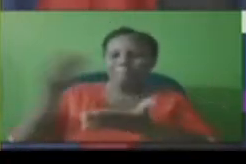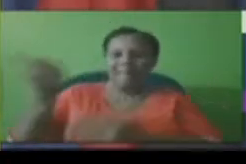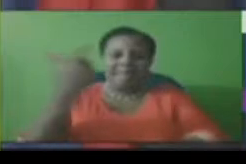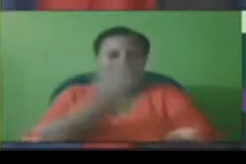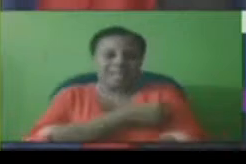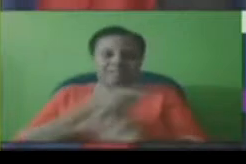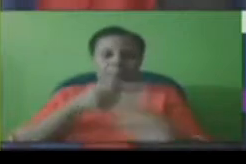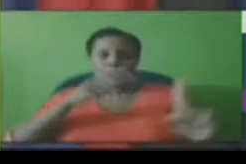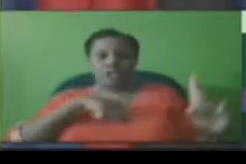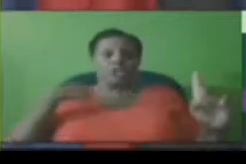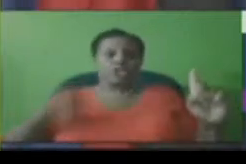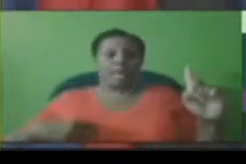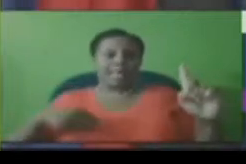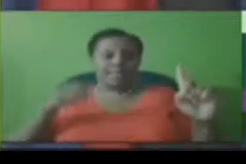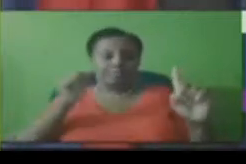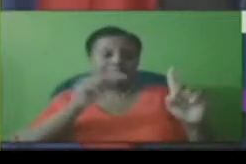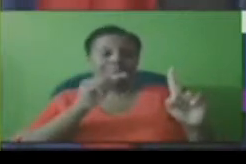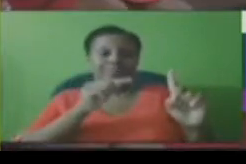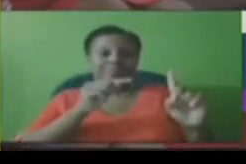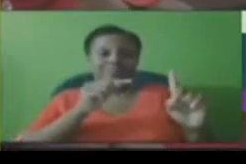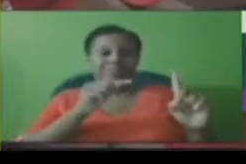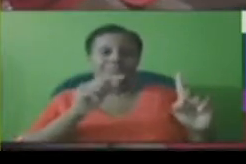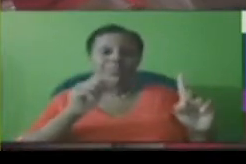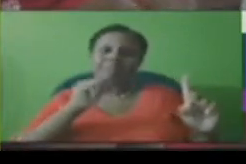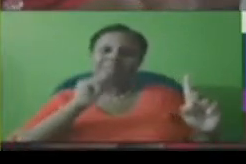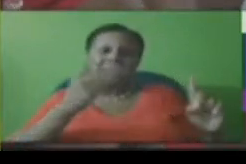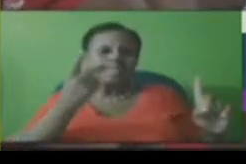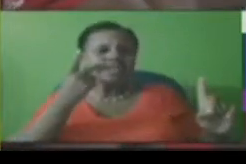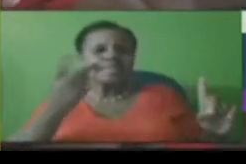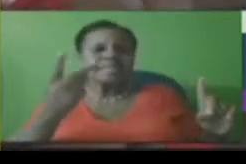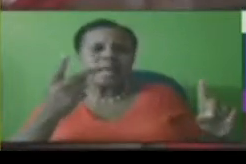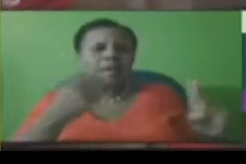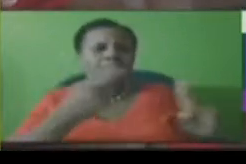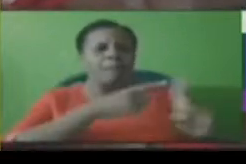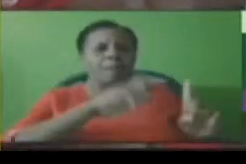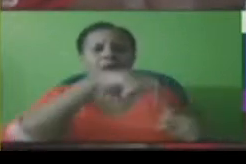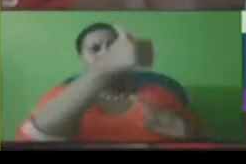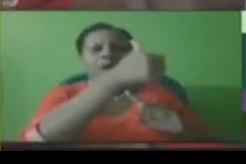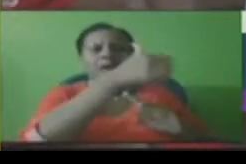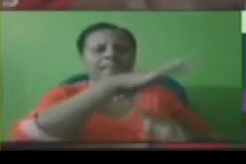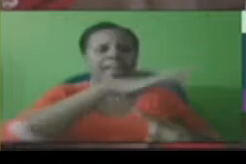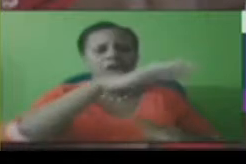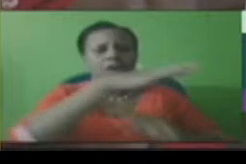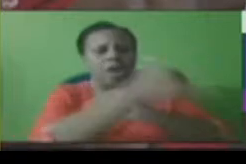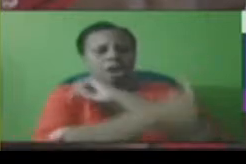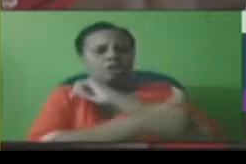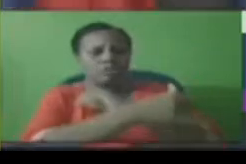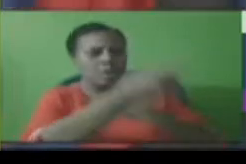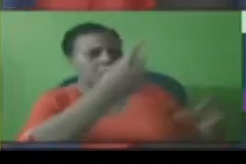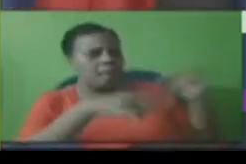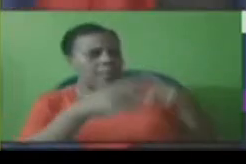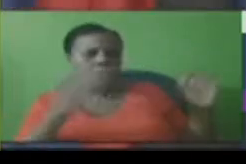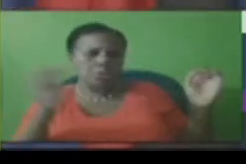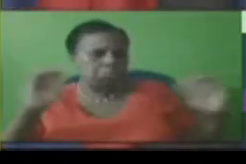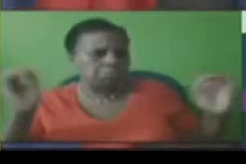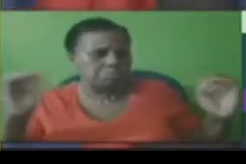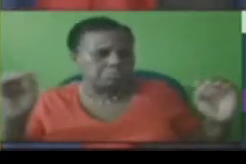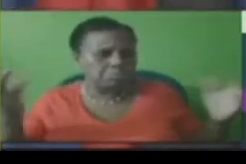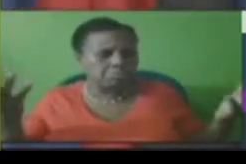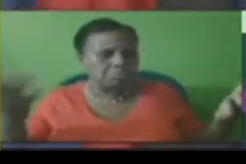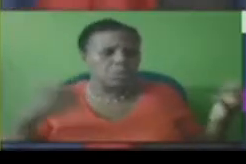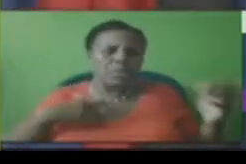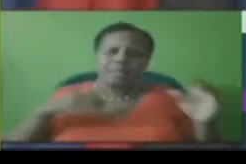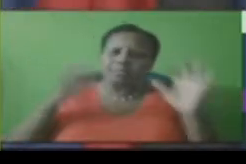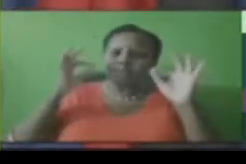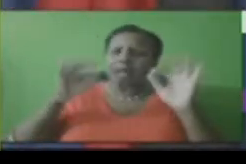order. Cost of the vaccine? The price per dose has not changed, but I couldn't give you the exact figure now. The Ministry of